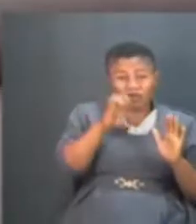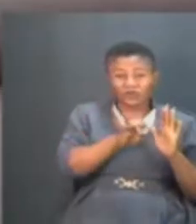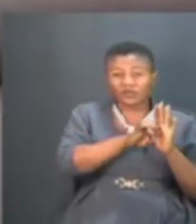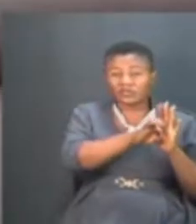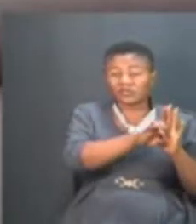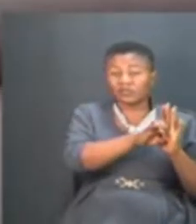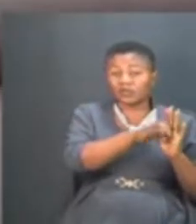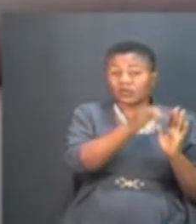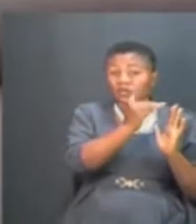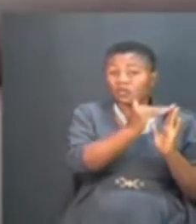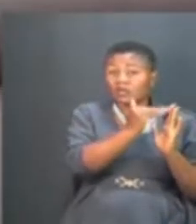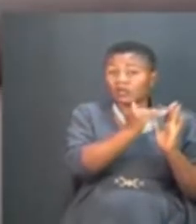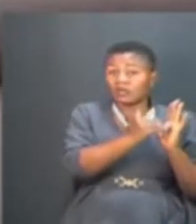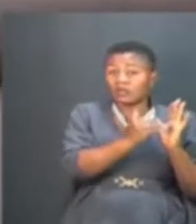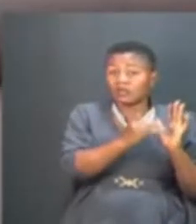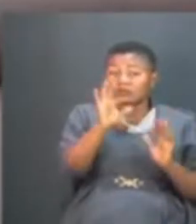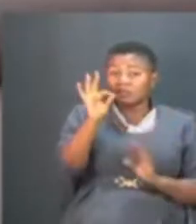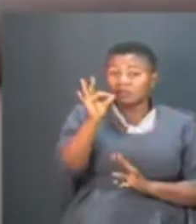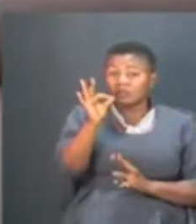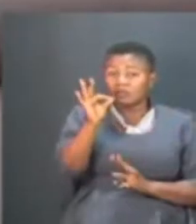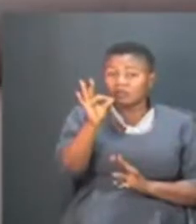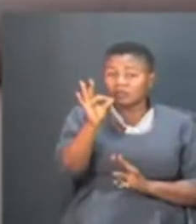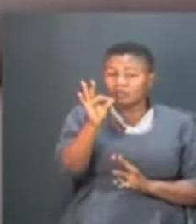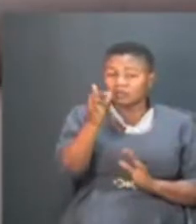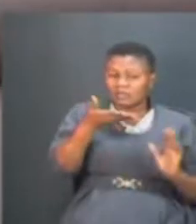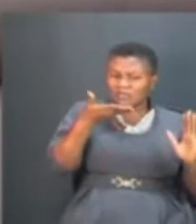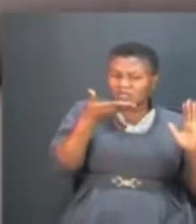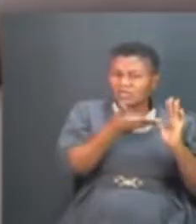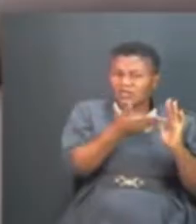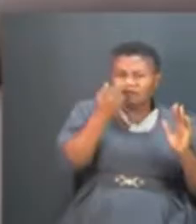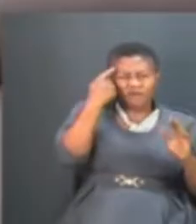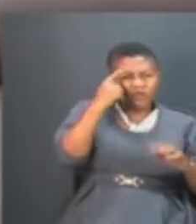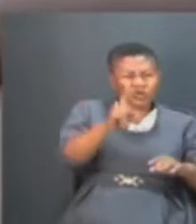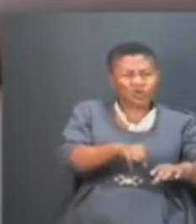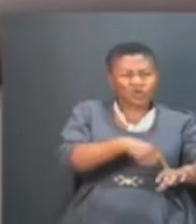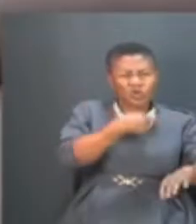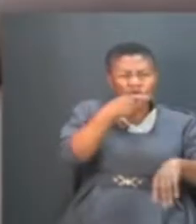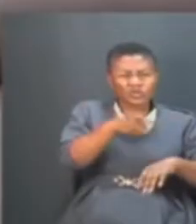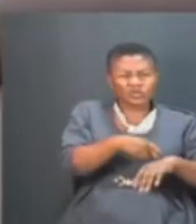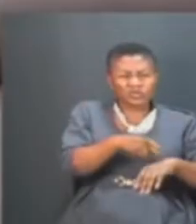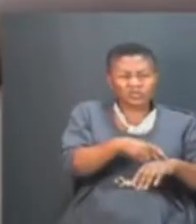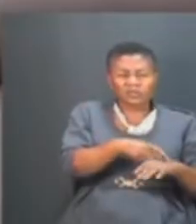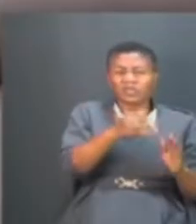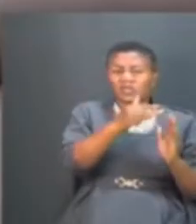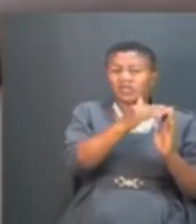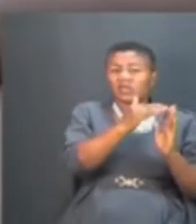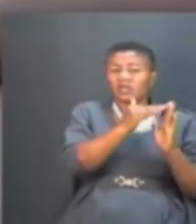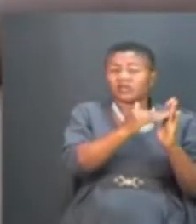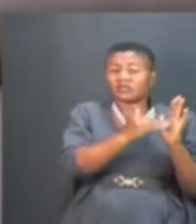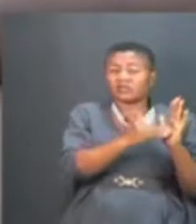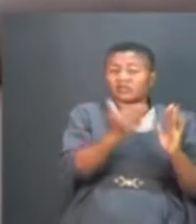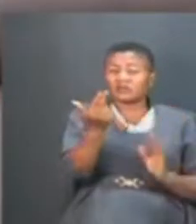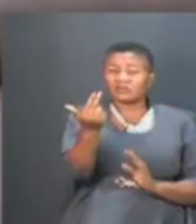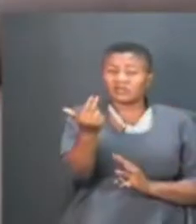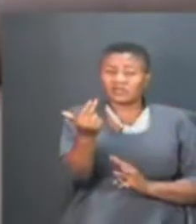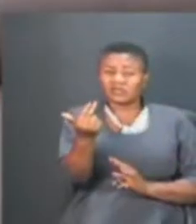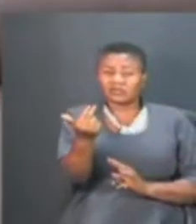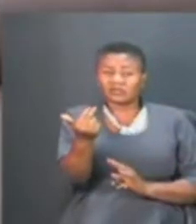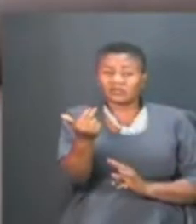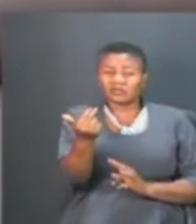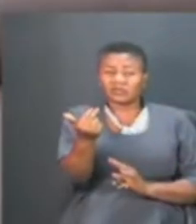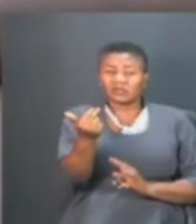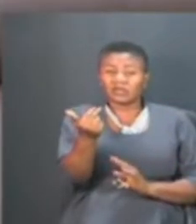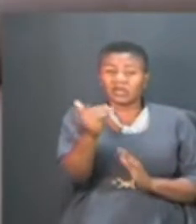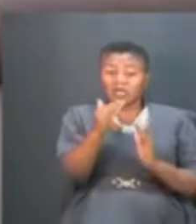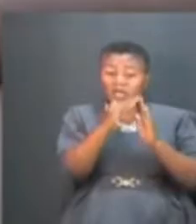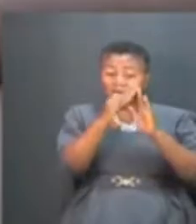9, it's been on the order paper for a very long time. Item 13, the House Committee